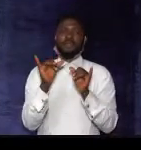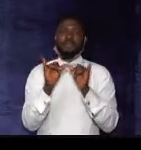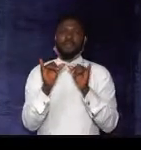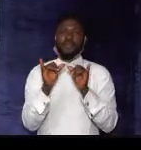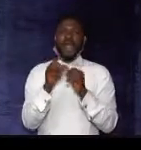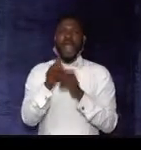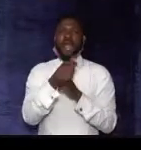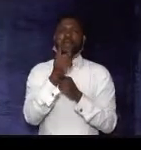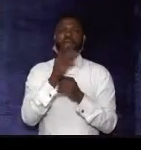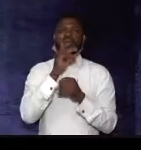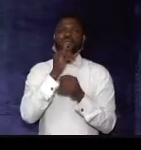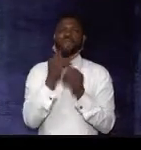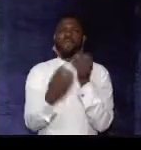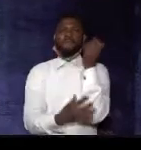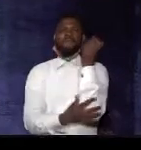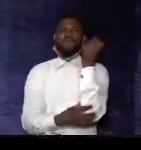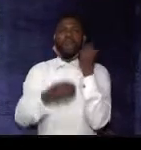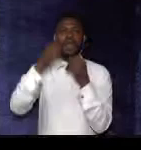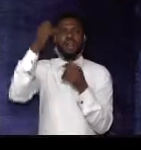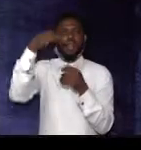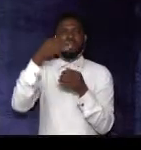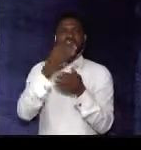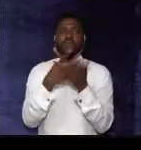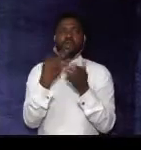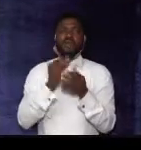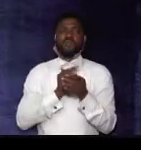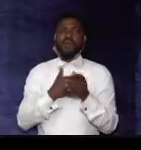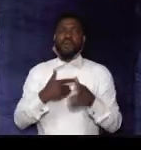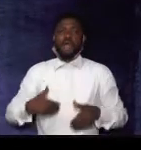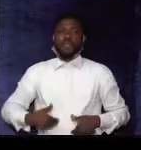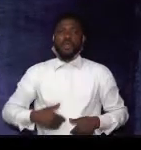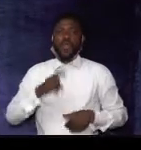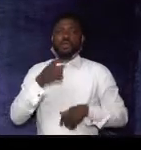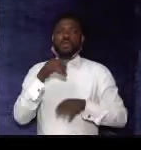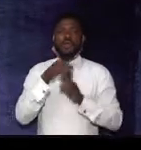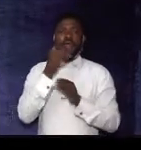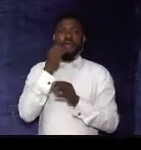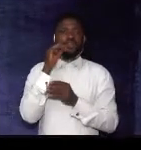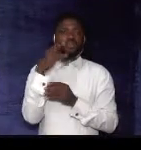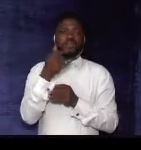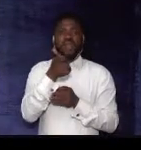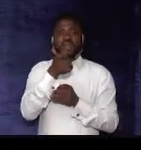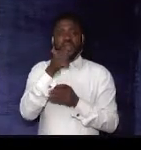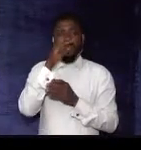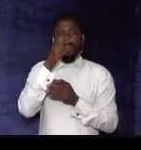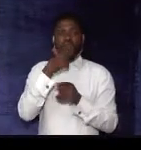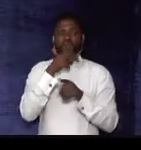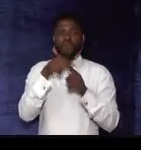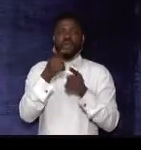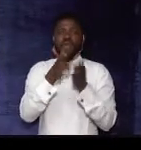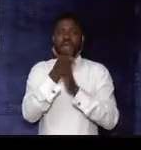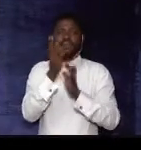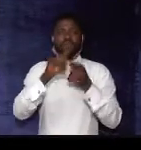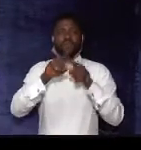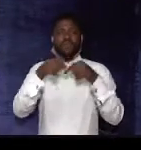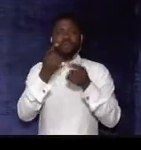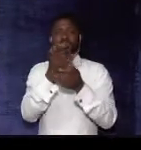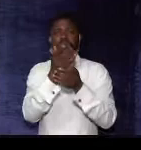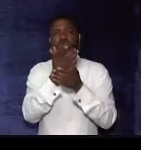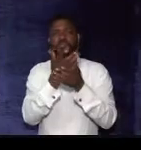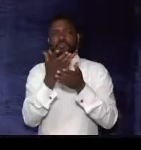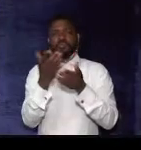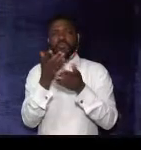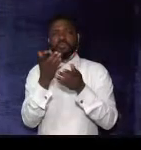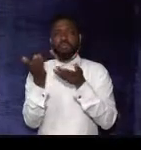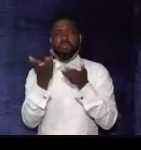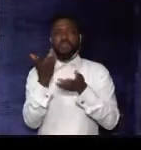amount. Another one is poor lighting. Like some of our younger ones at home, the little kids, when you ask them to go and bring